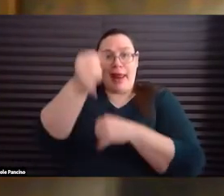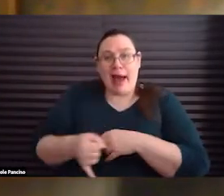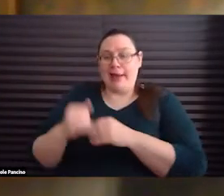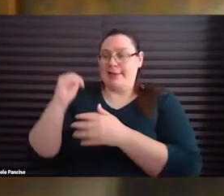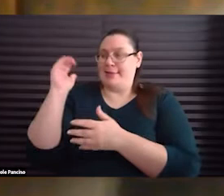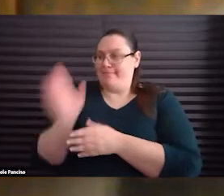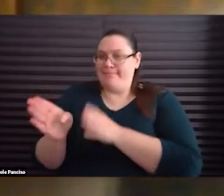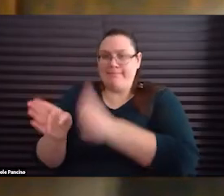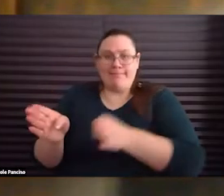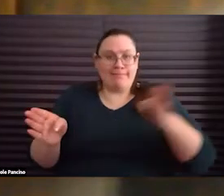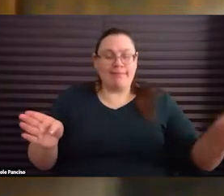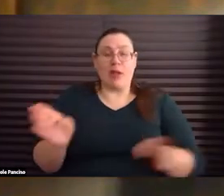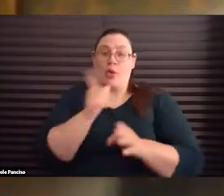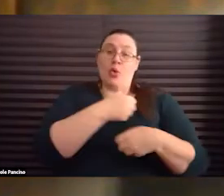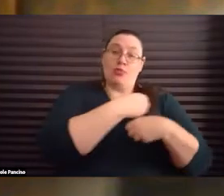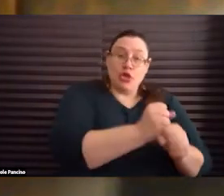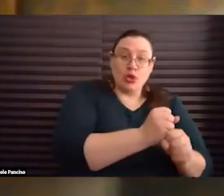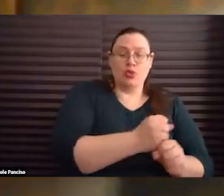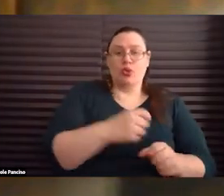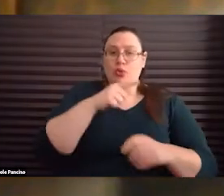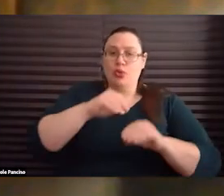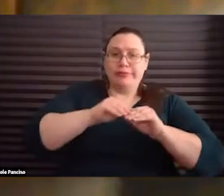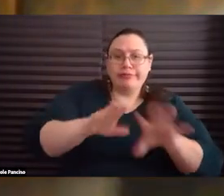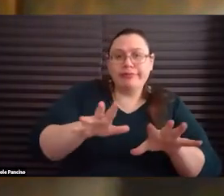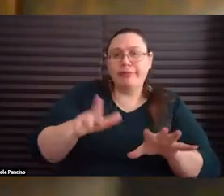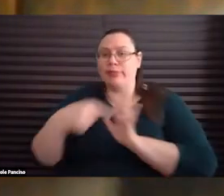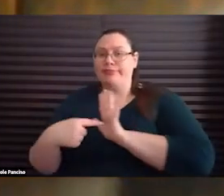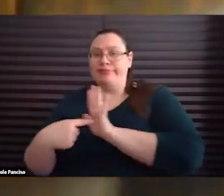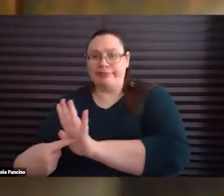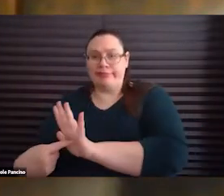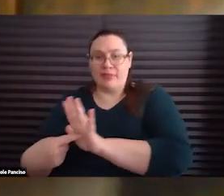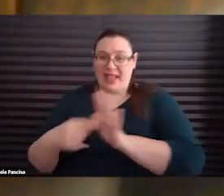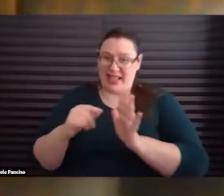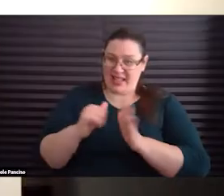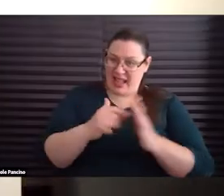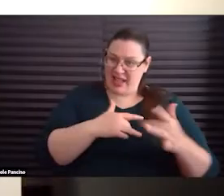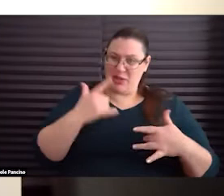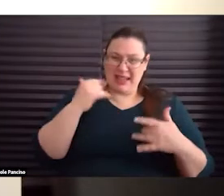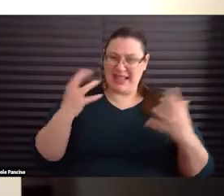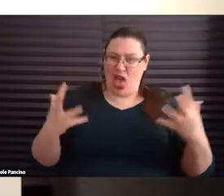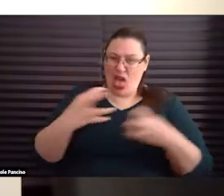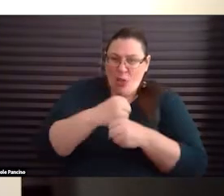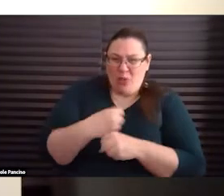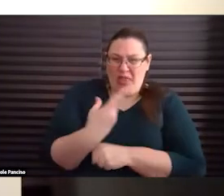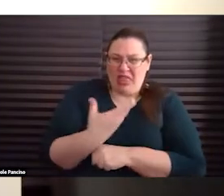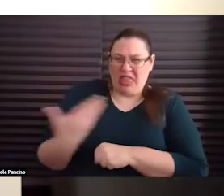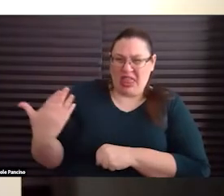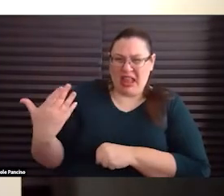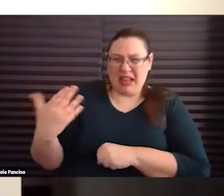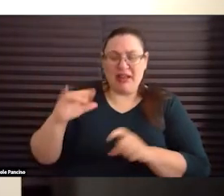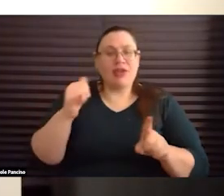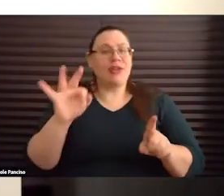a distributor and an exhibitor, does it mean anything? Is that something that we need to be concerned about? Sure, it means something. It means when